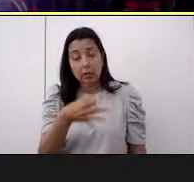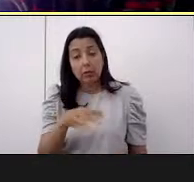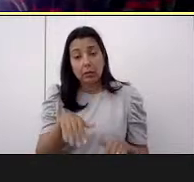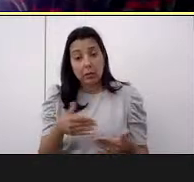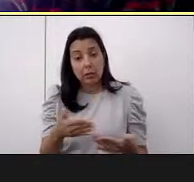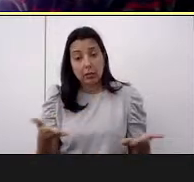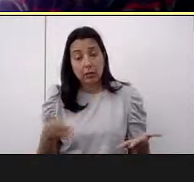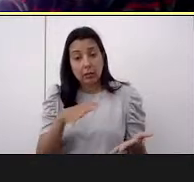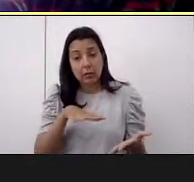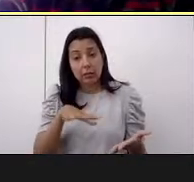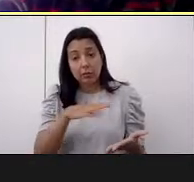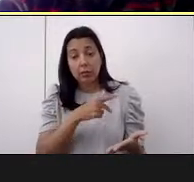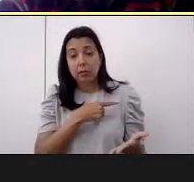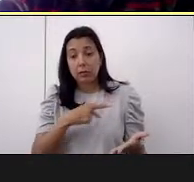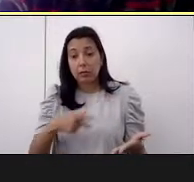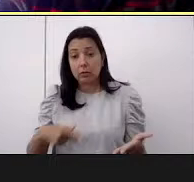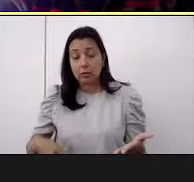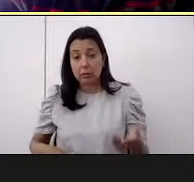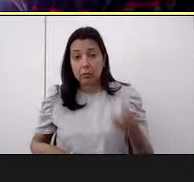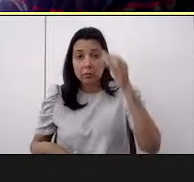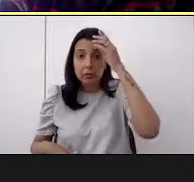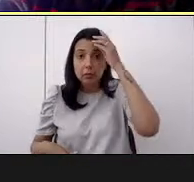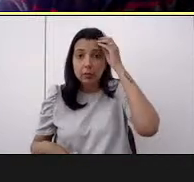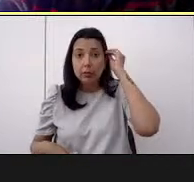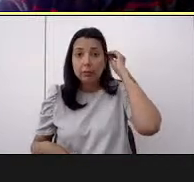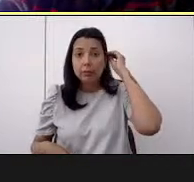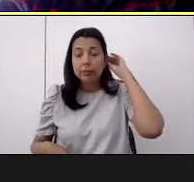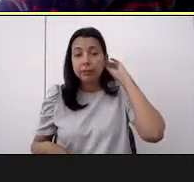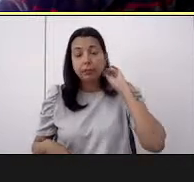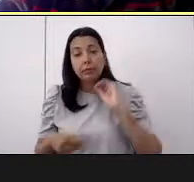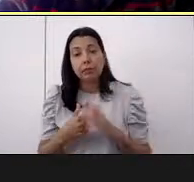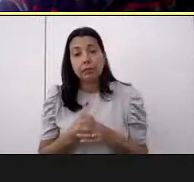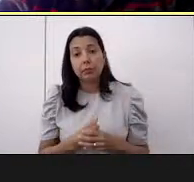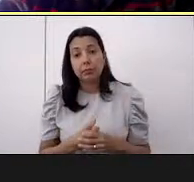of homosexuals, or the migration policies.